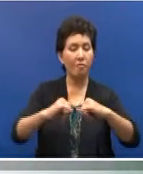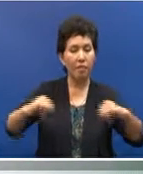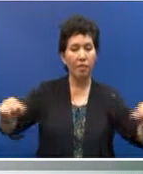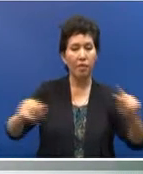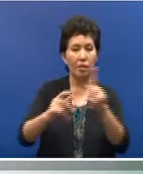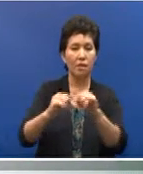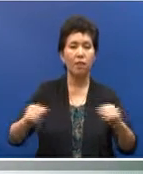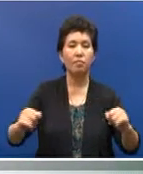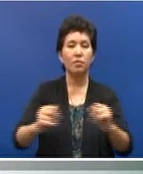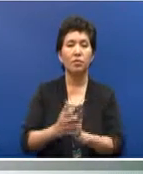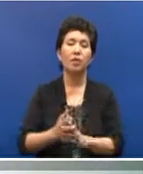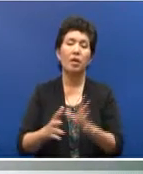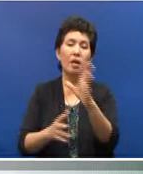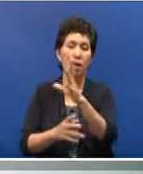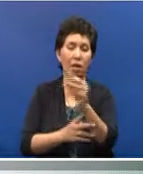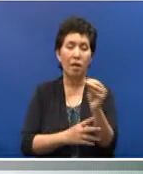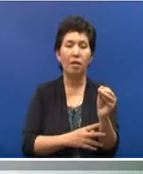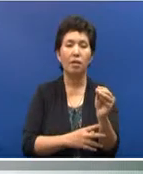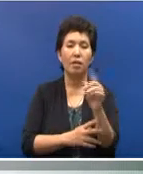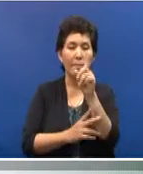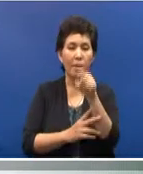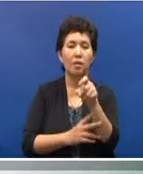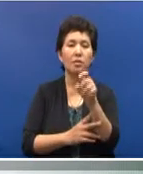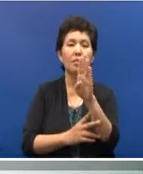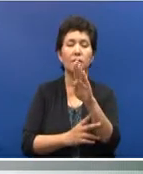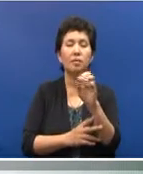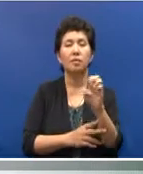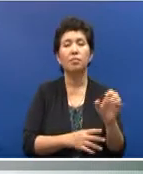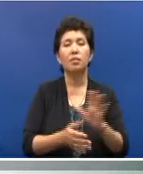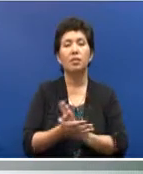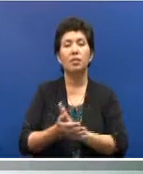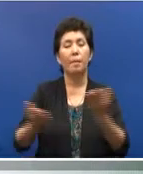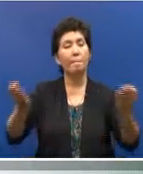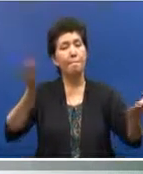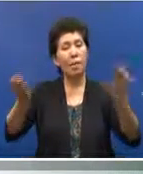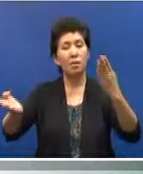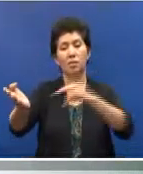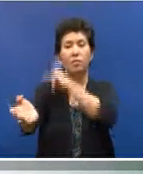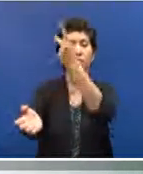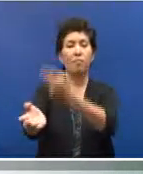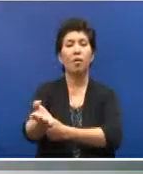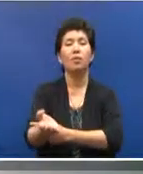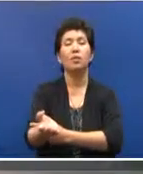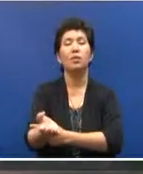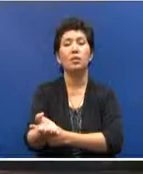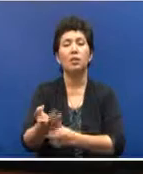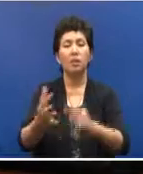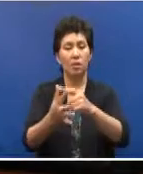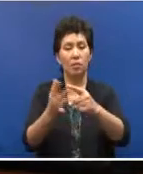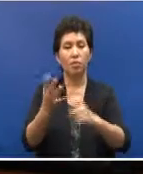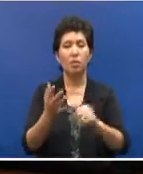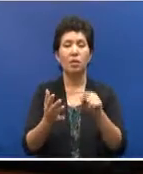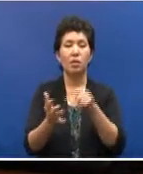work. Okay, and there must be imbalance of power, okay, between this